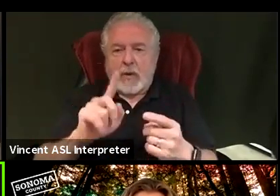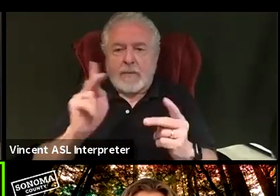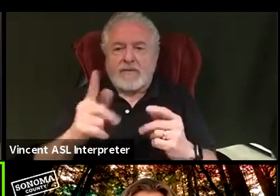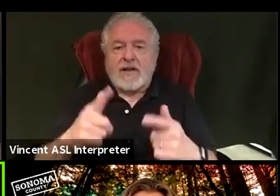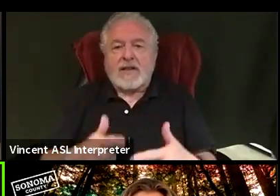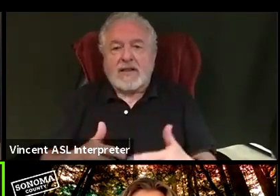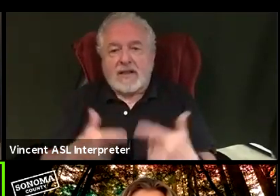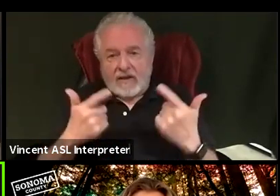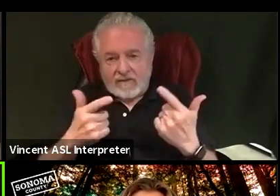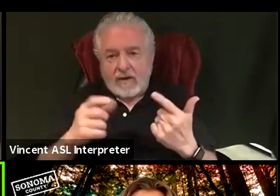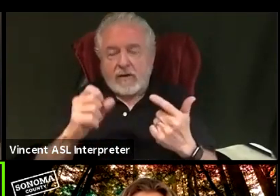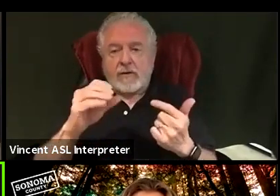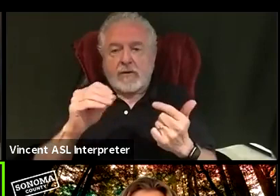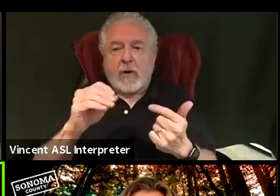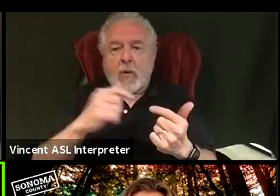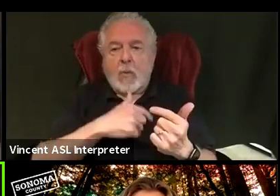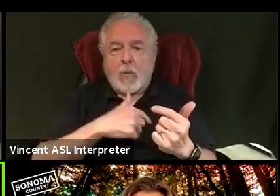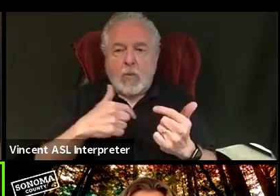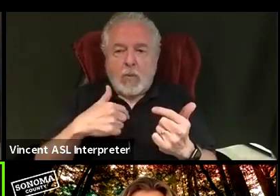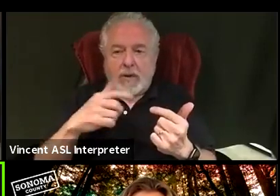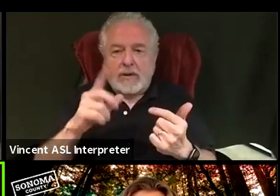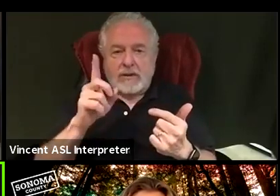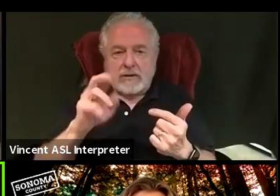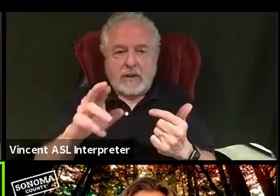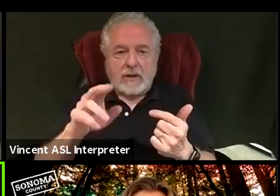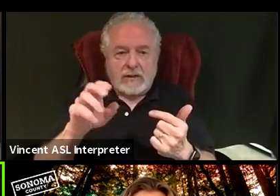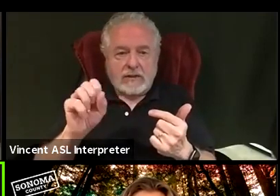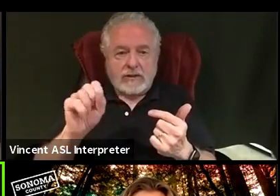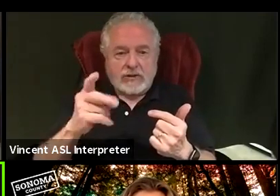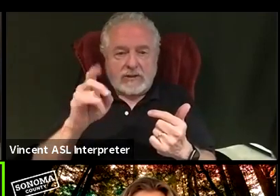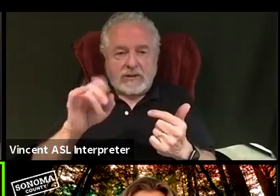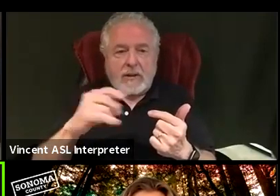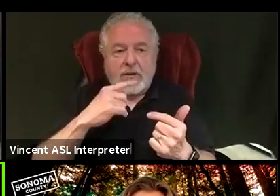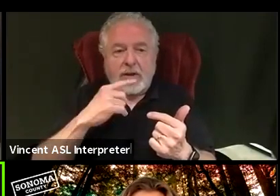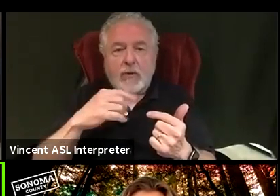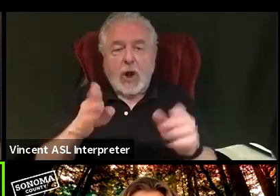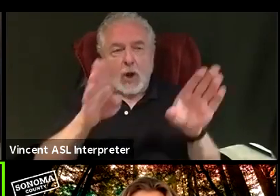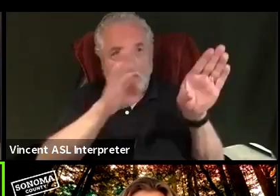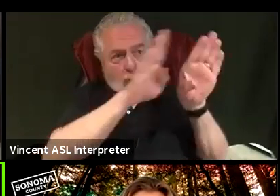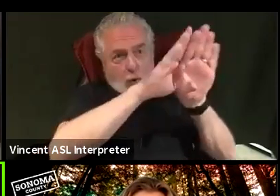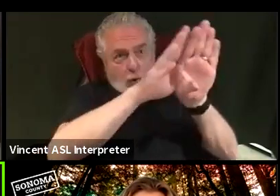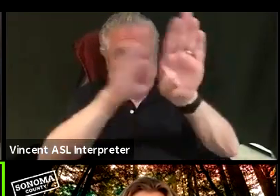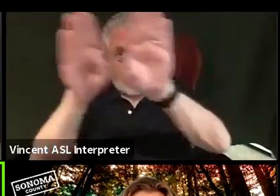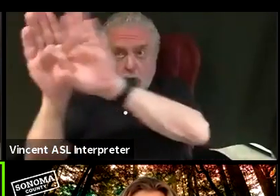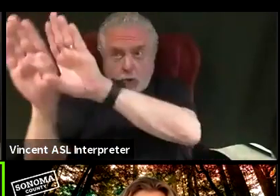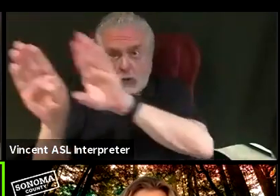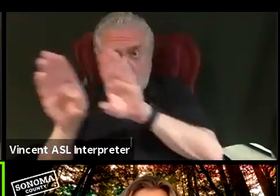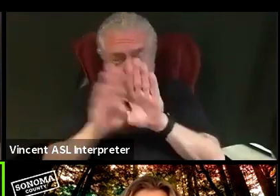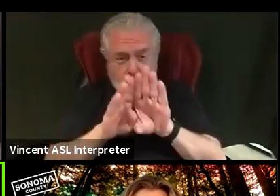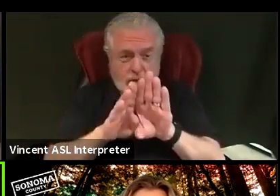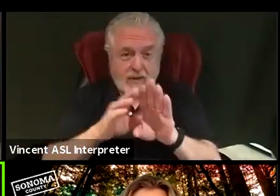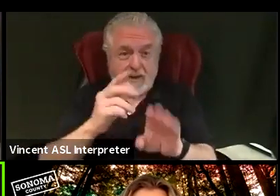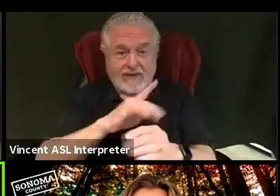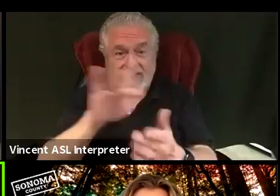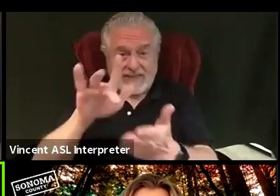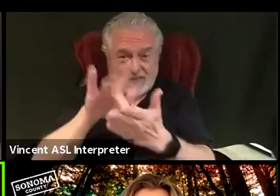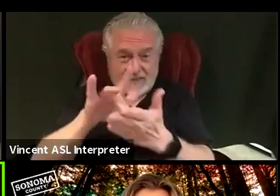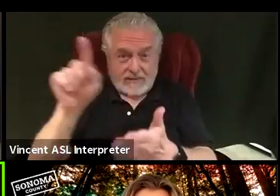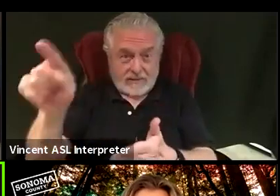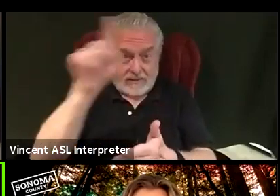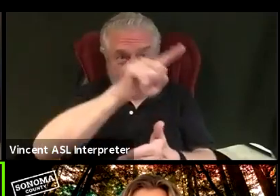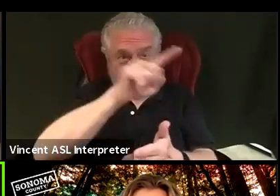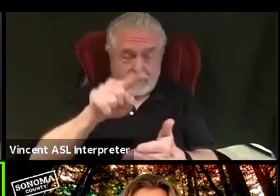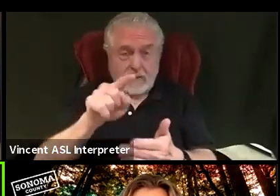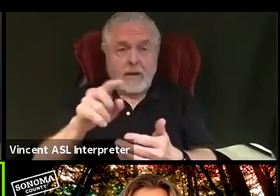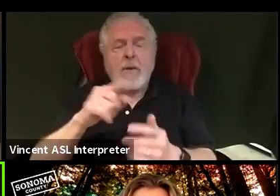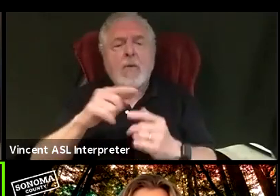people live. And so we're, as Dr. Shende had mentioned, we're closing down a number of our vaccine centers across the